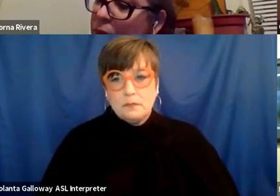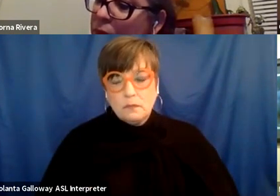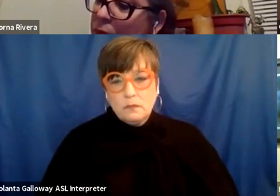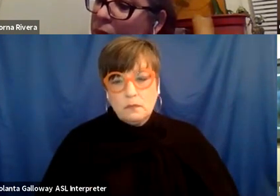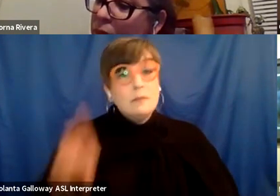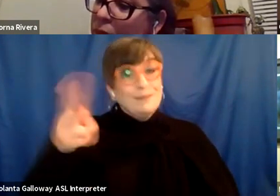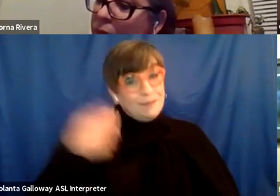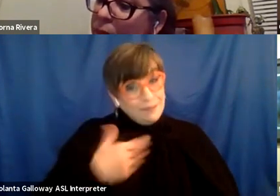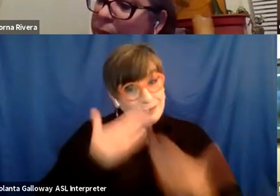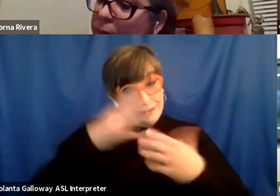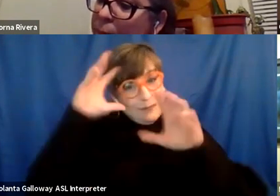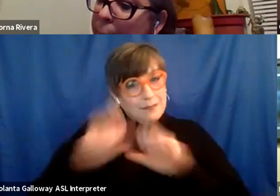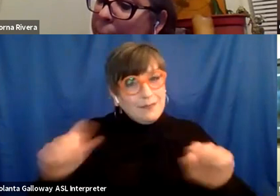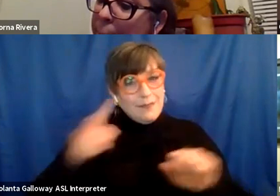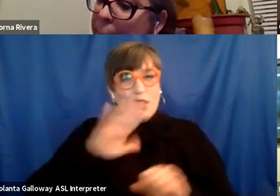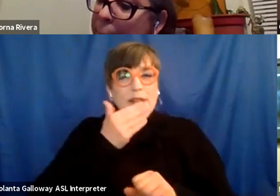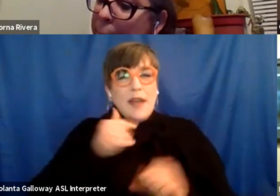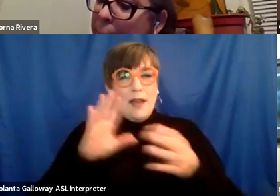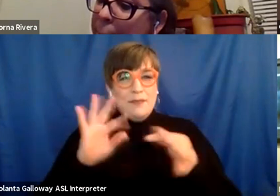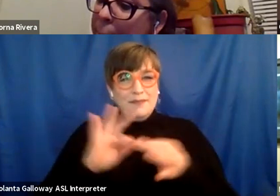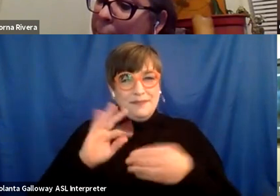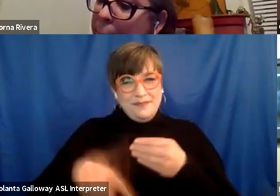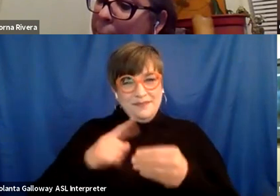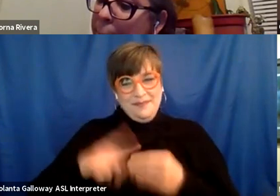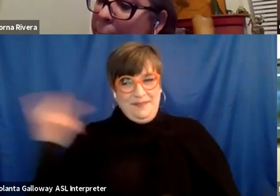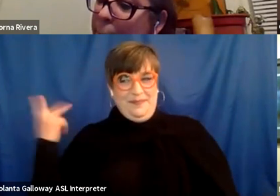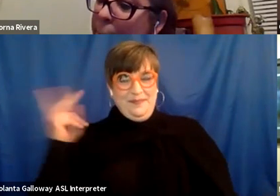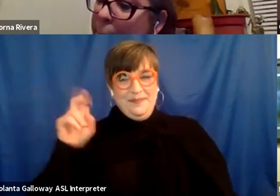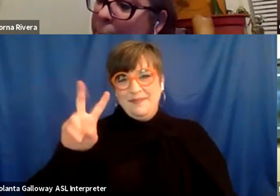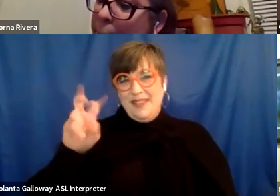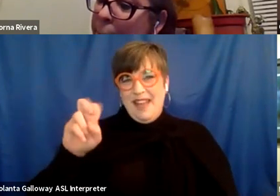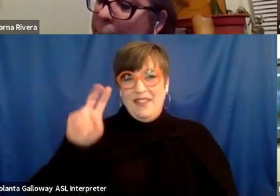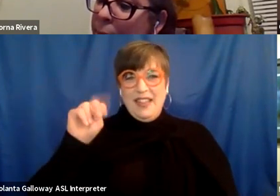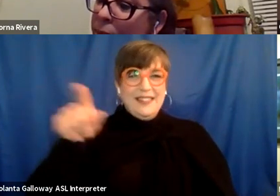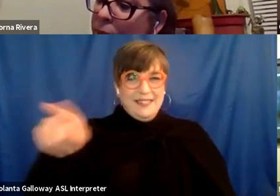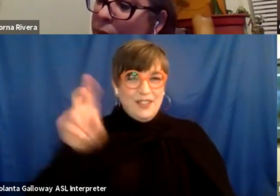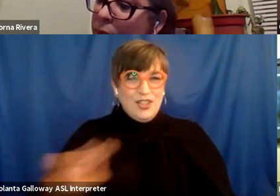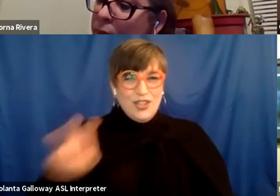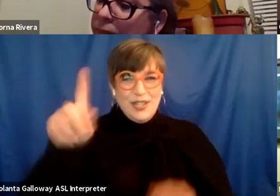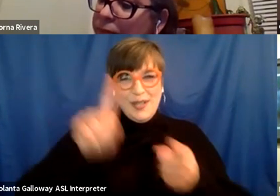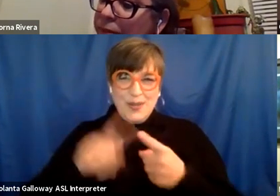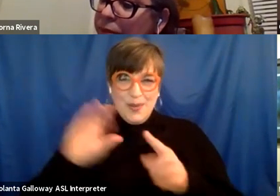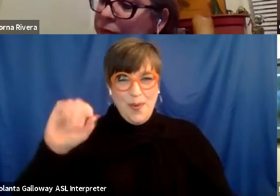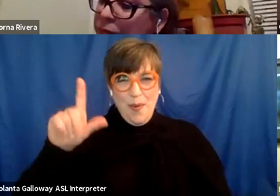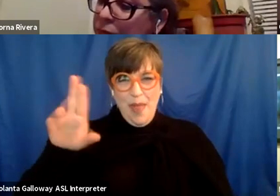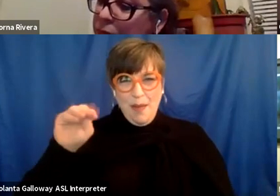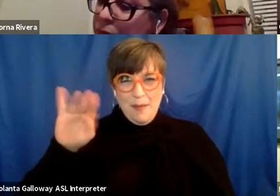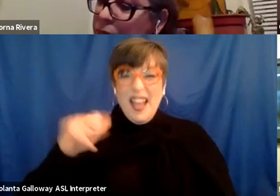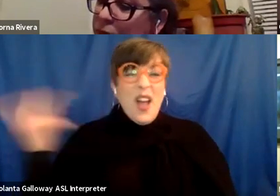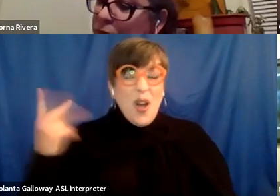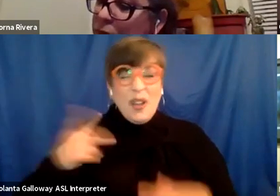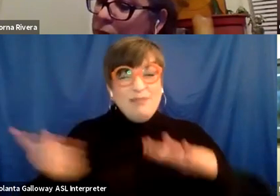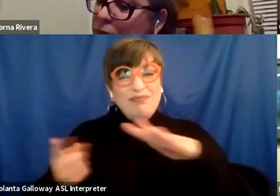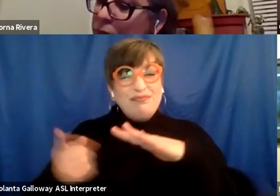thank the superintendent for her kind remarks on Evelyn and I's journey to Columbia. On my visit to Columbia this weekend, we did everything from touring